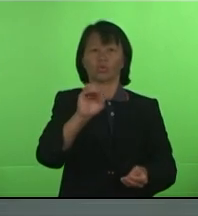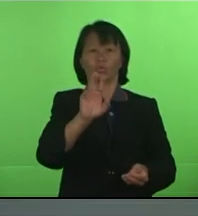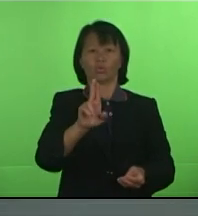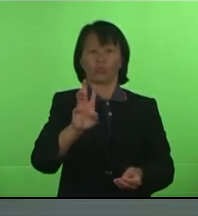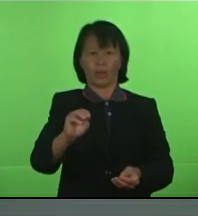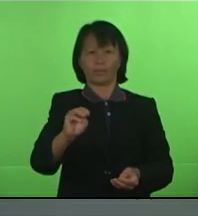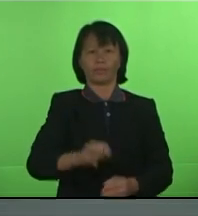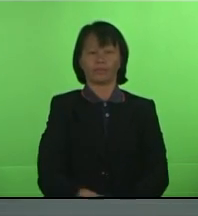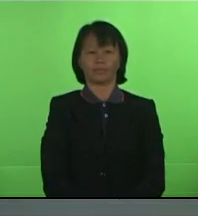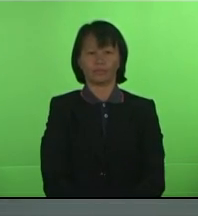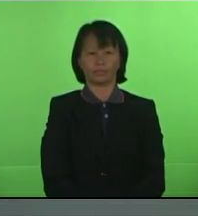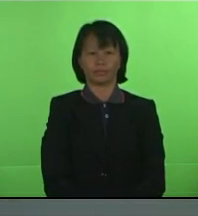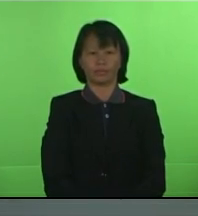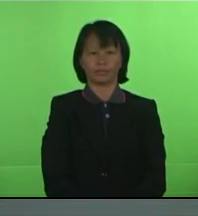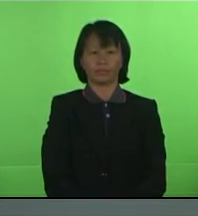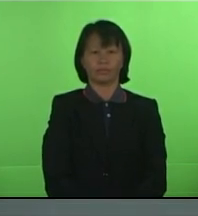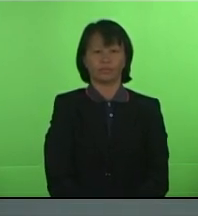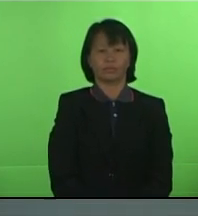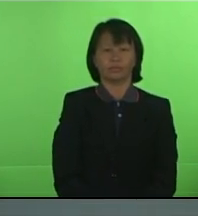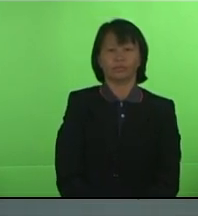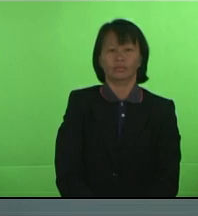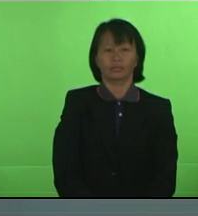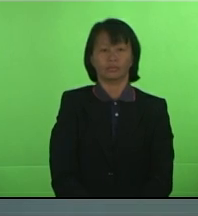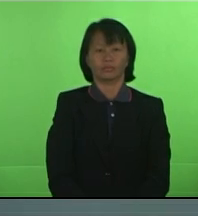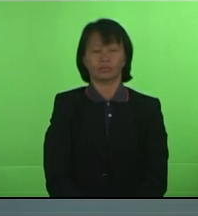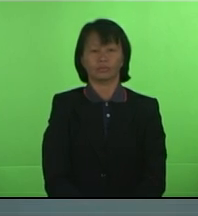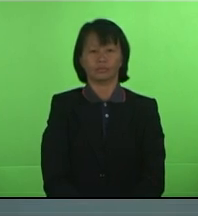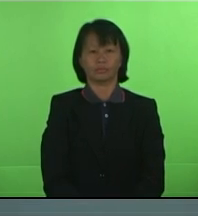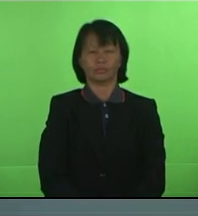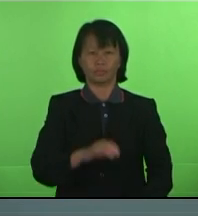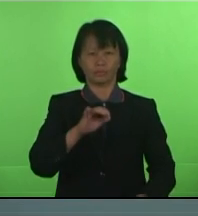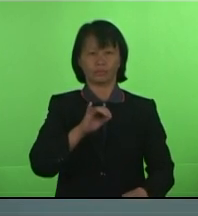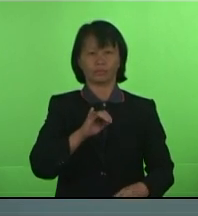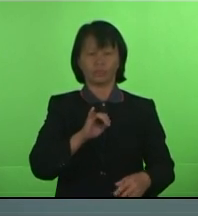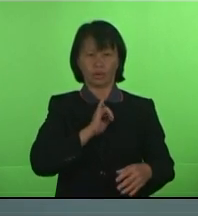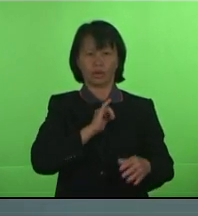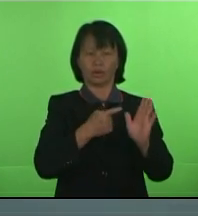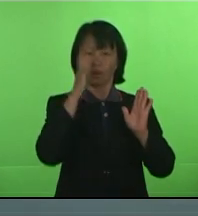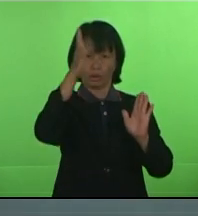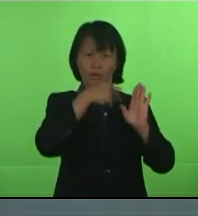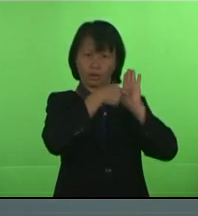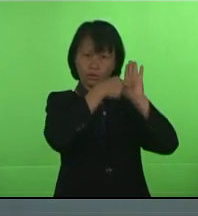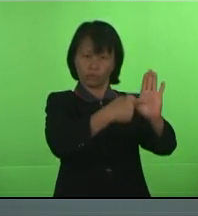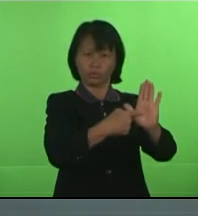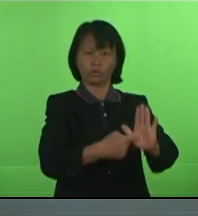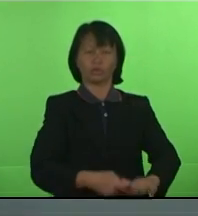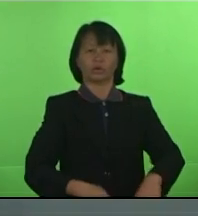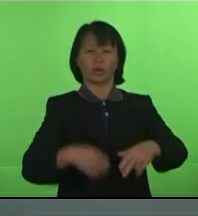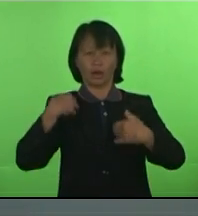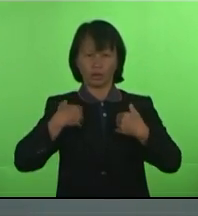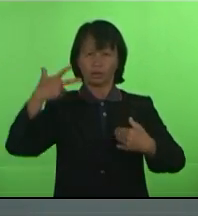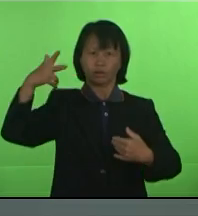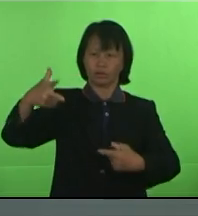Okay, now let's see. What does it say here for you? Okay, I'll show you all the three different